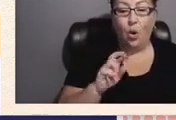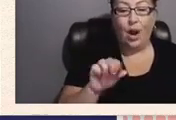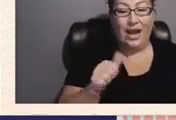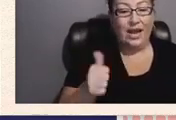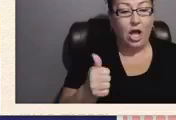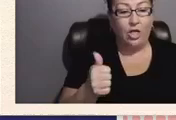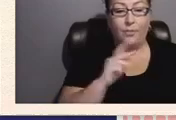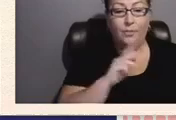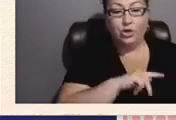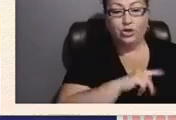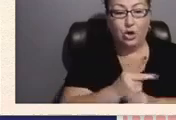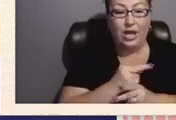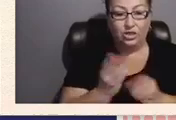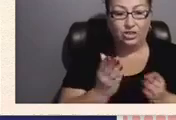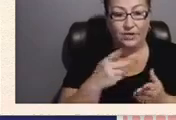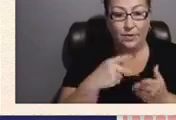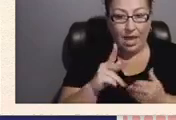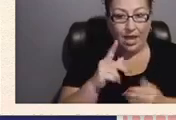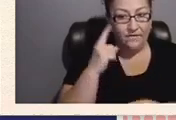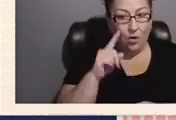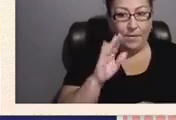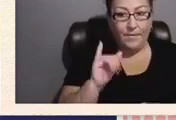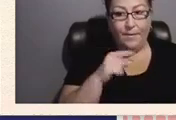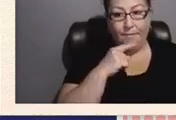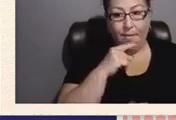services paid for by public funds.